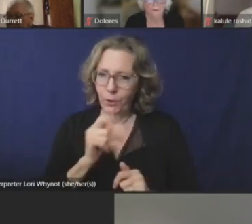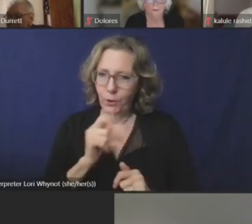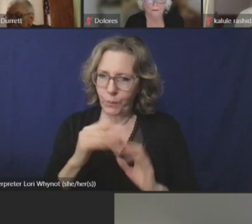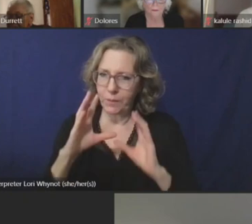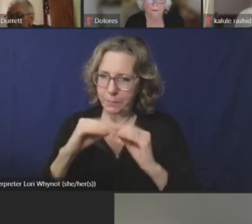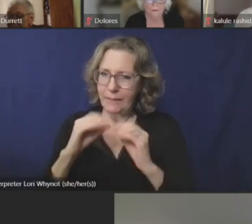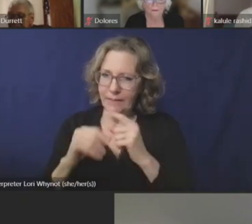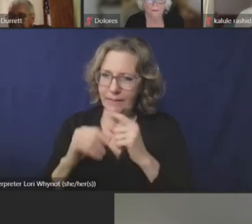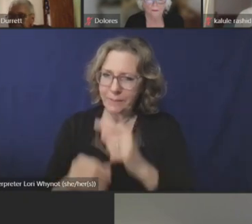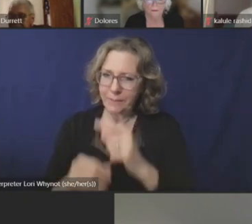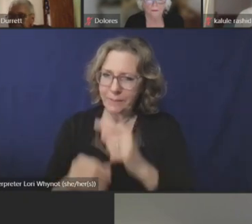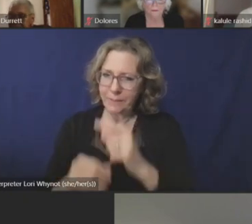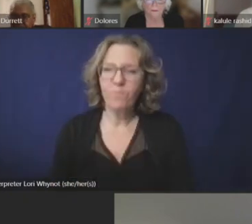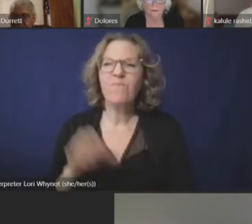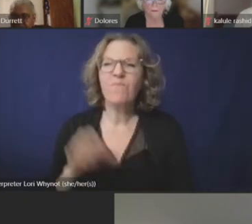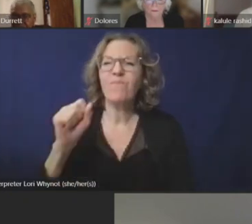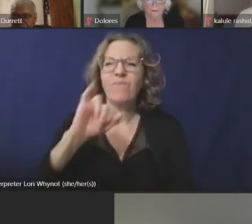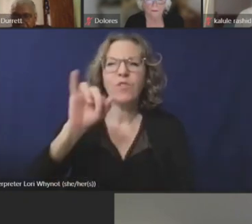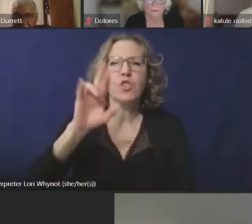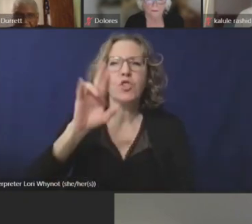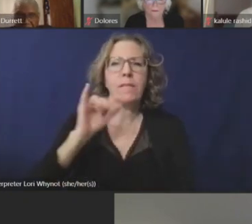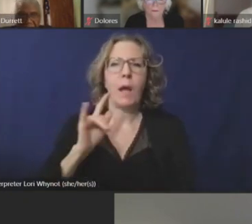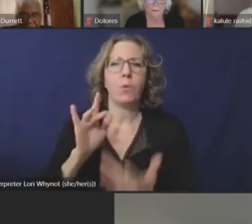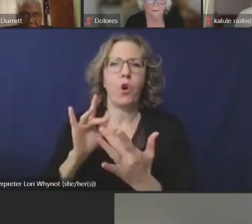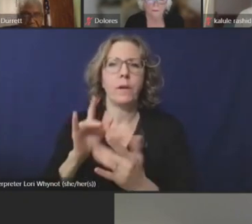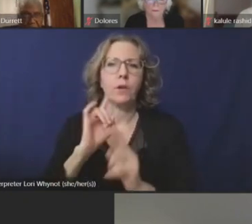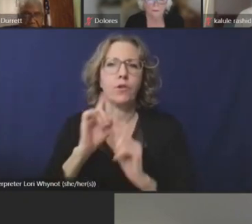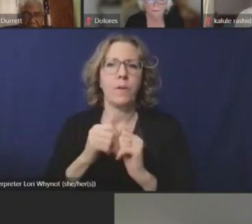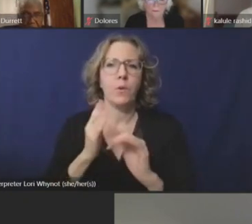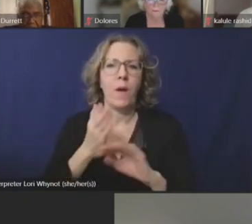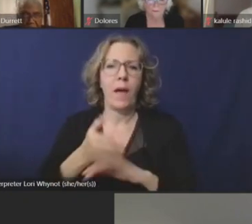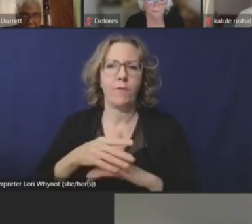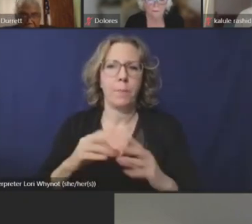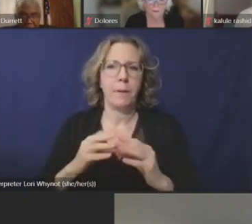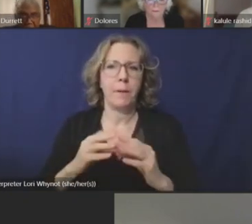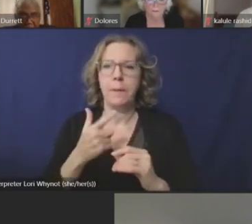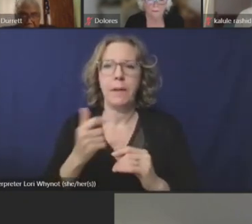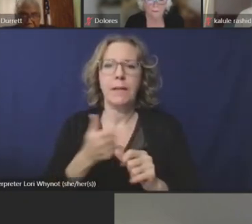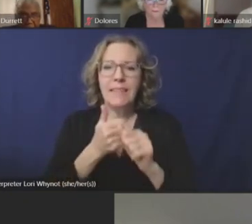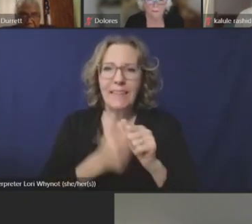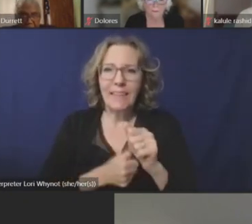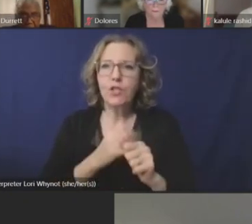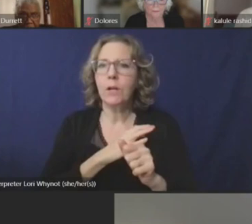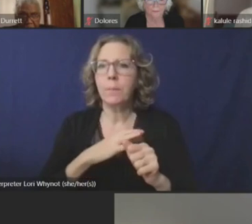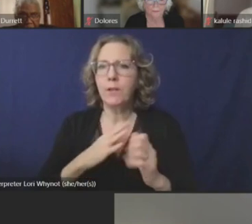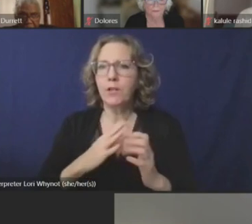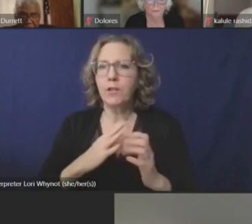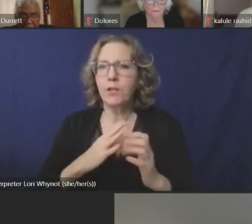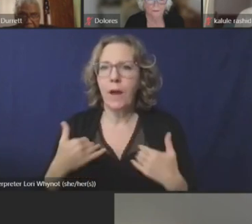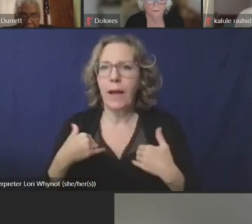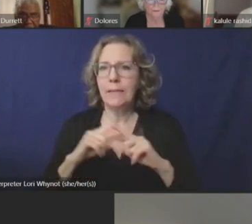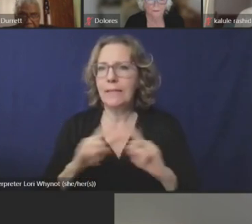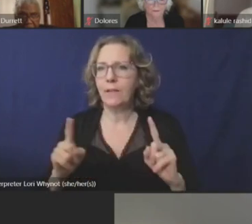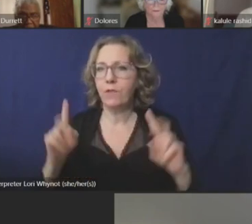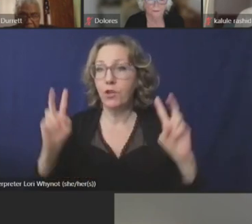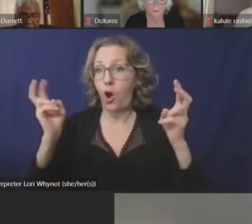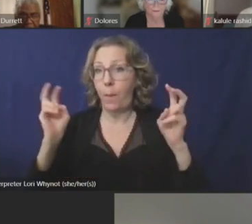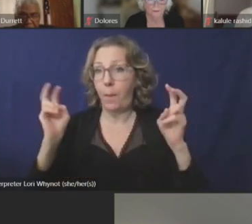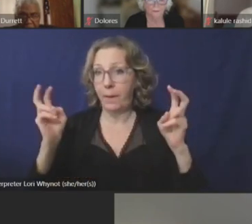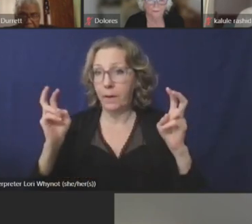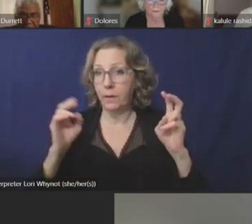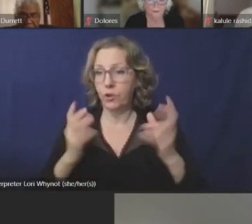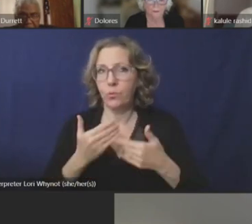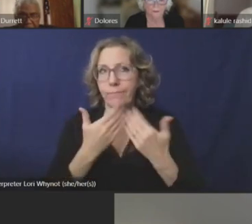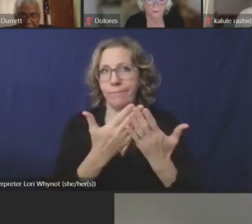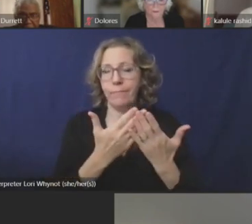and Jerry, I'm going to follow up with you offline if that's okay, because each commissioner has taken a different topic to talk to the secretary about, and